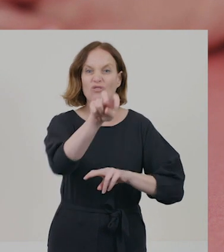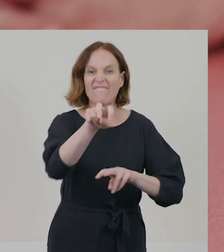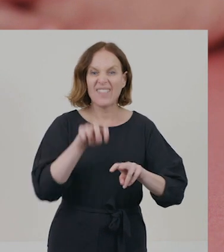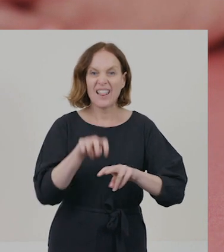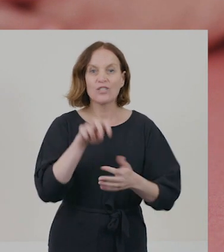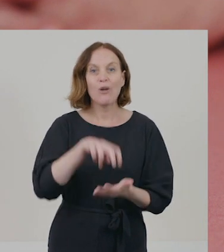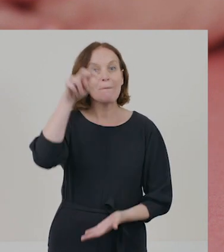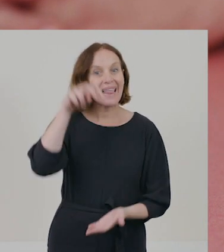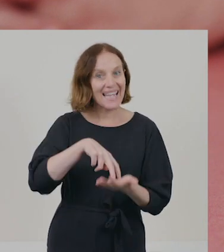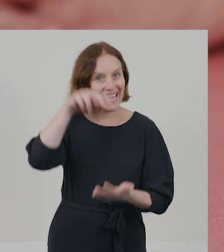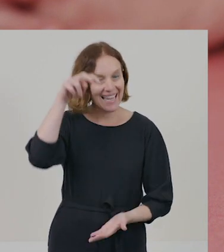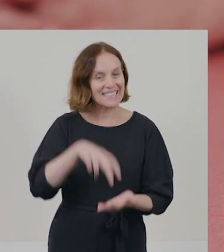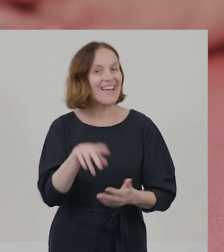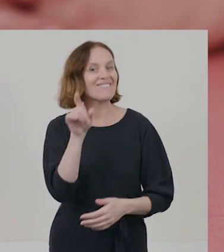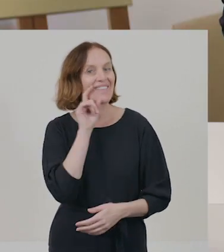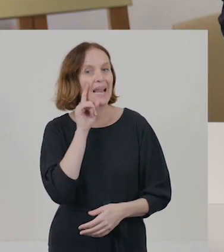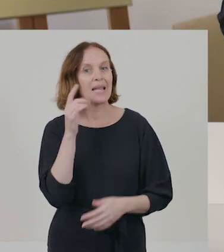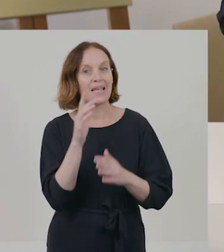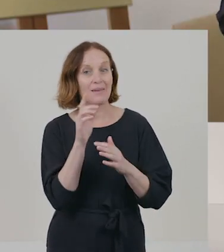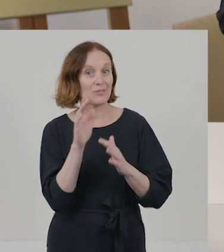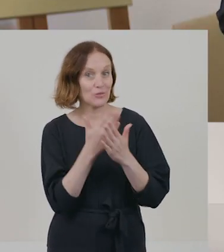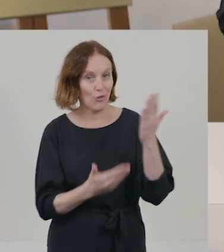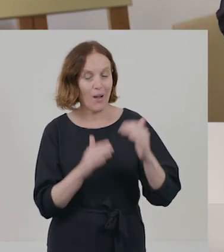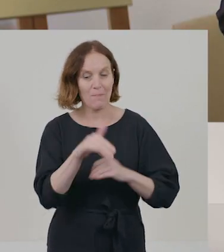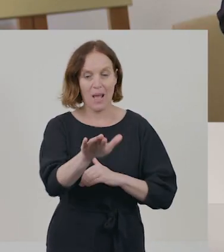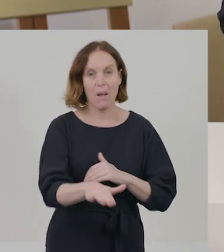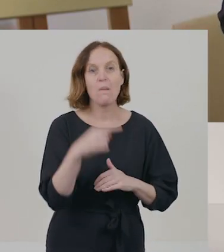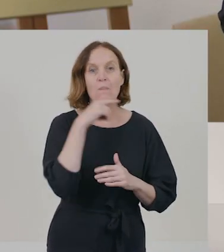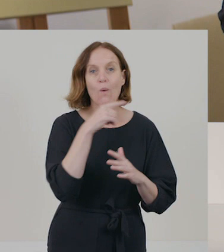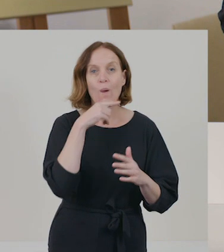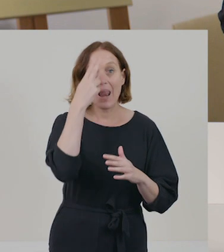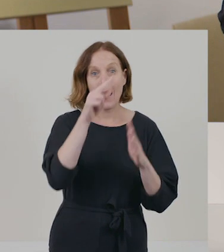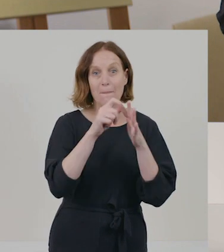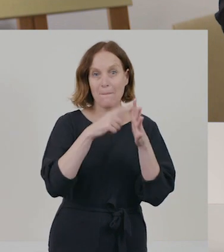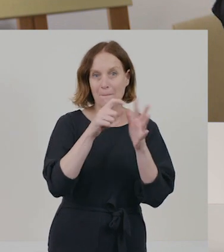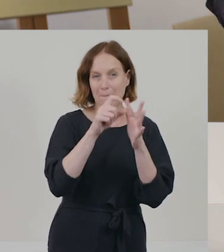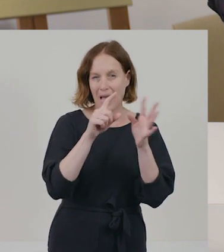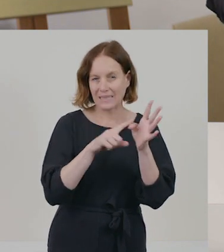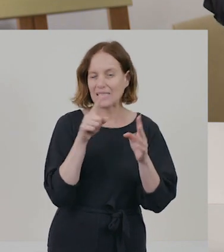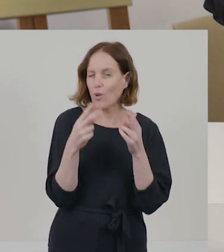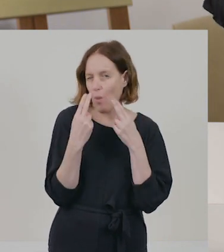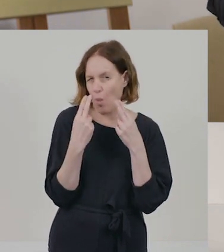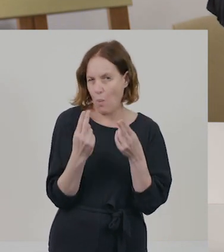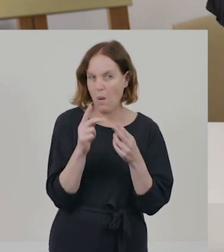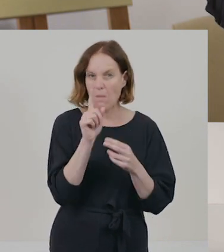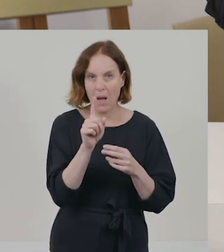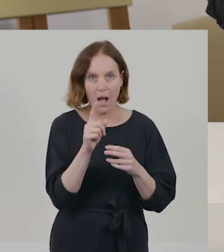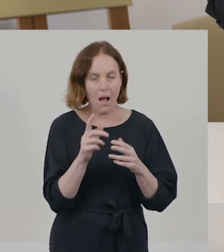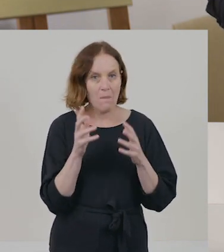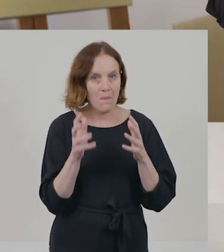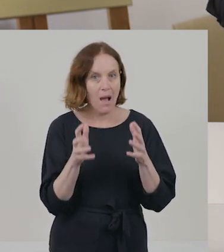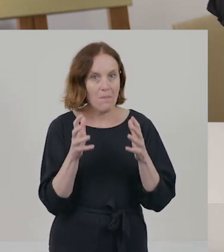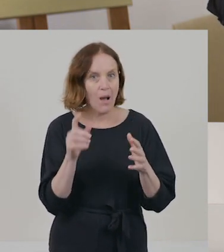This very funny book is about Paddy. Paddy is a normal, everyday kid, but what happens to him is anything but